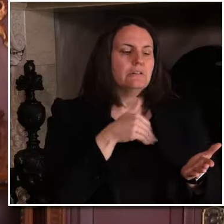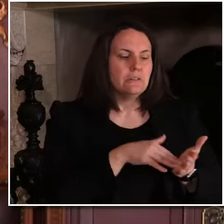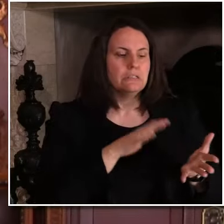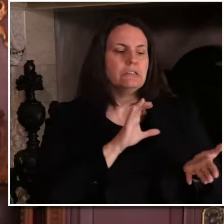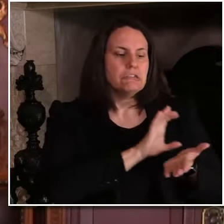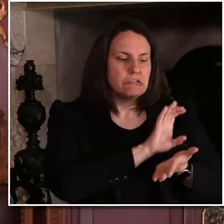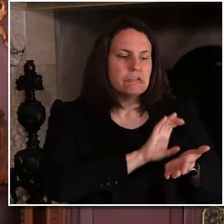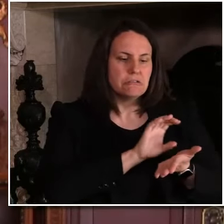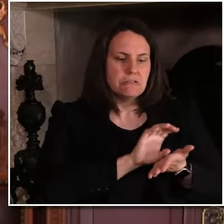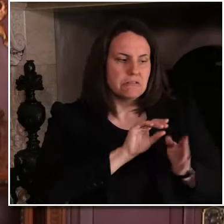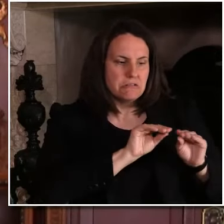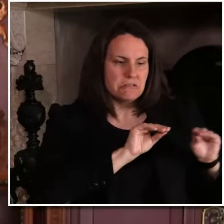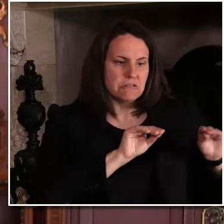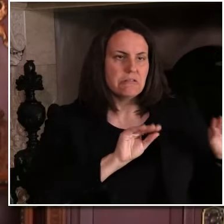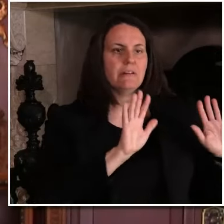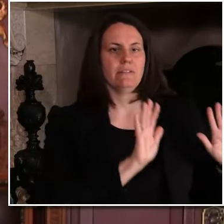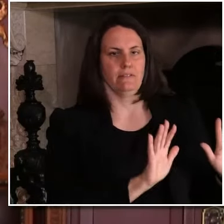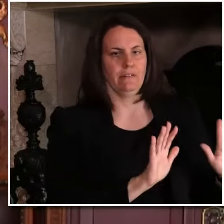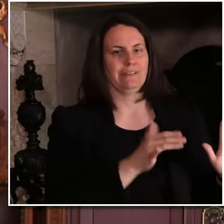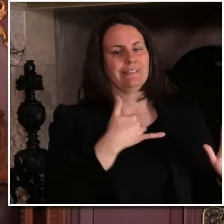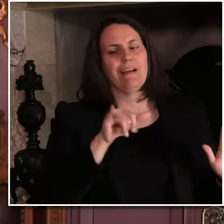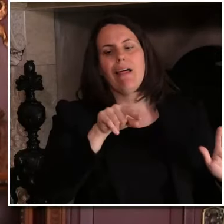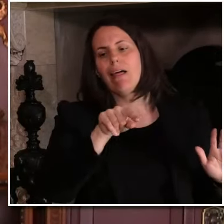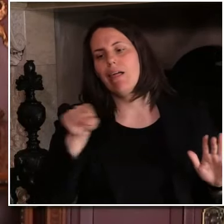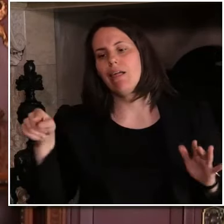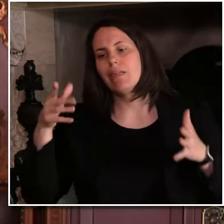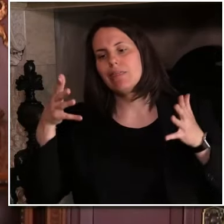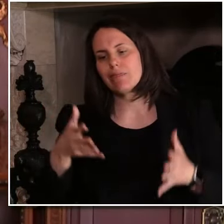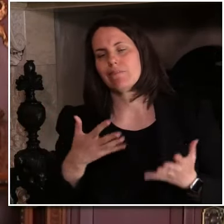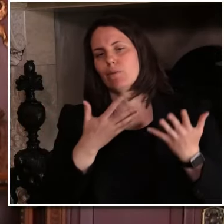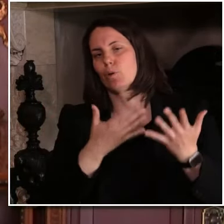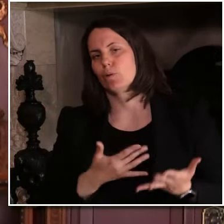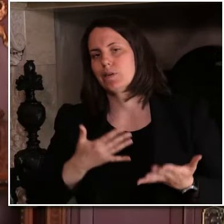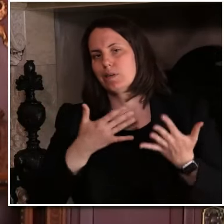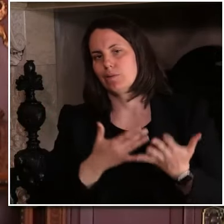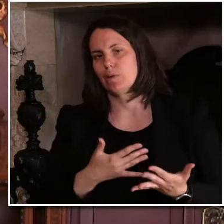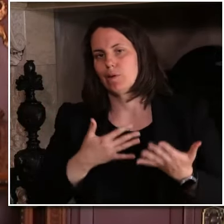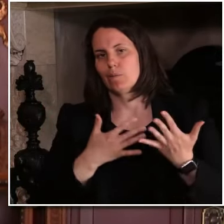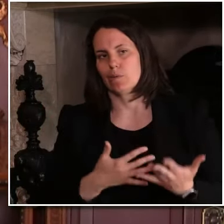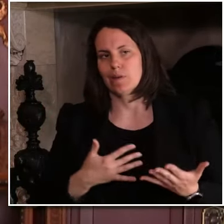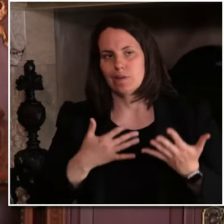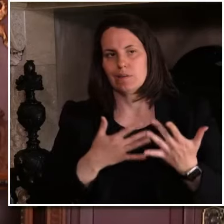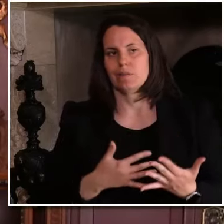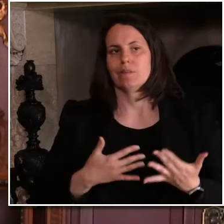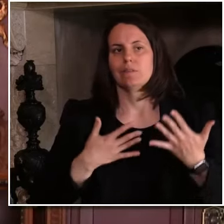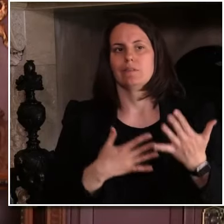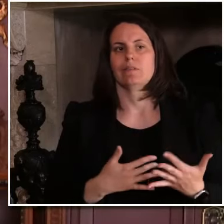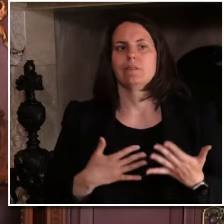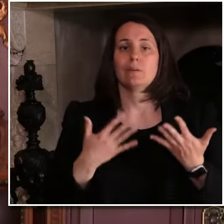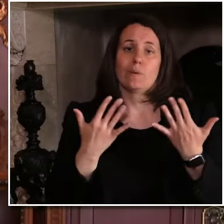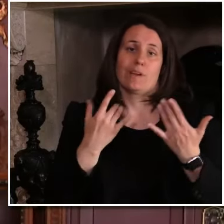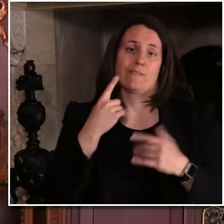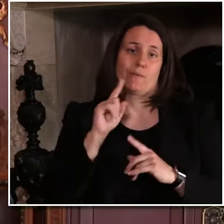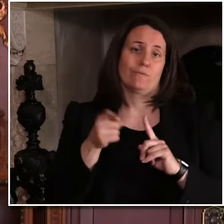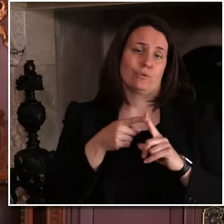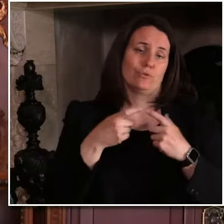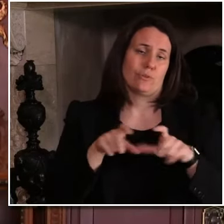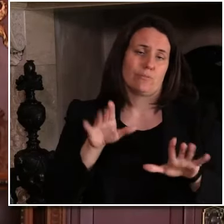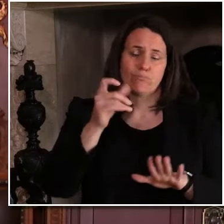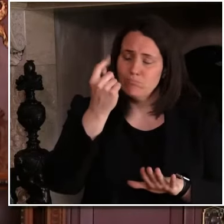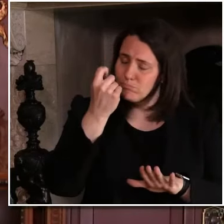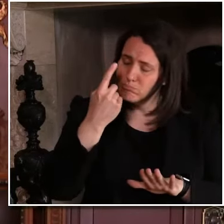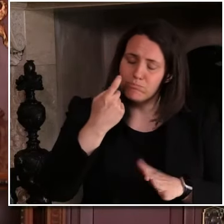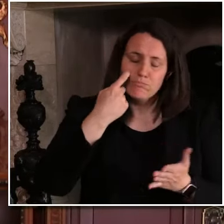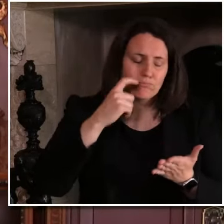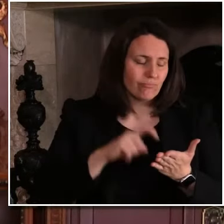that have made that application and are waiting for the first check or waiting for some answers. And we are expanding our